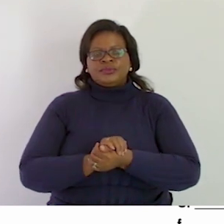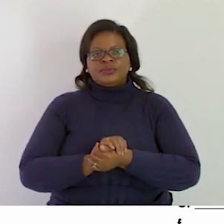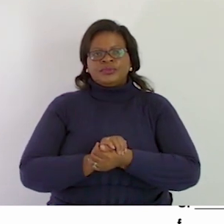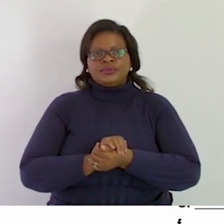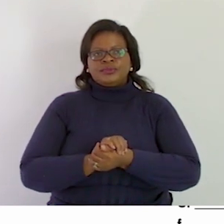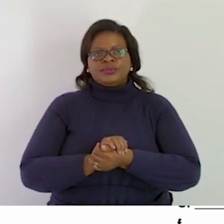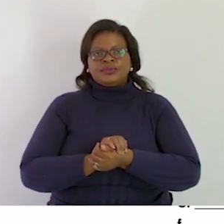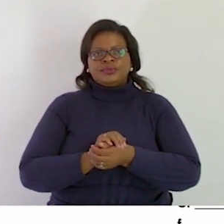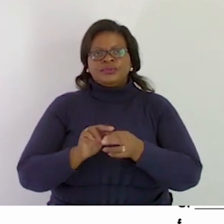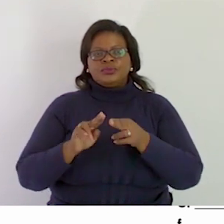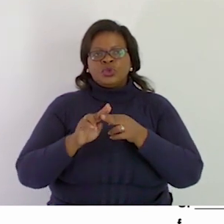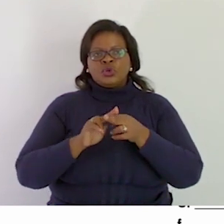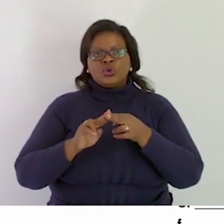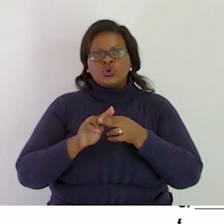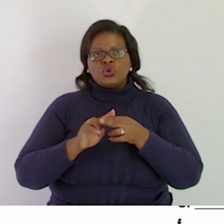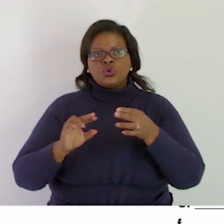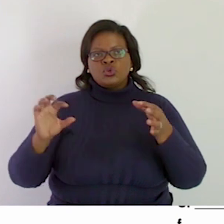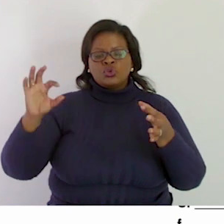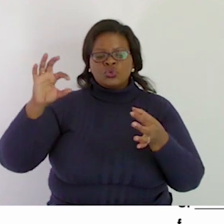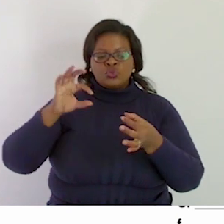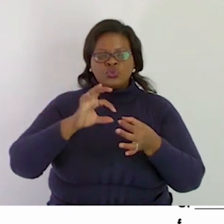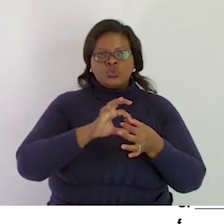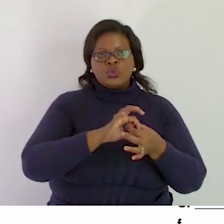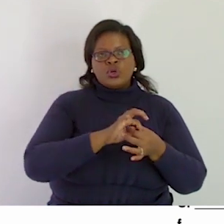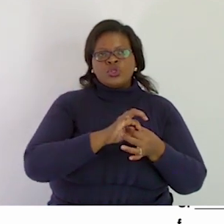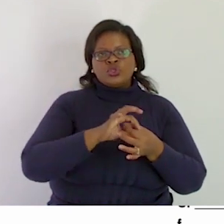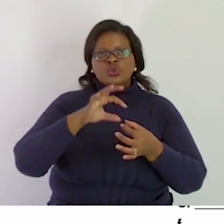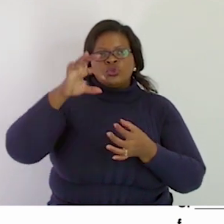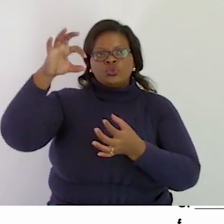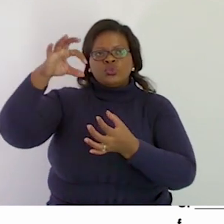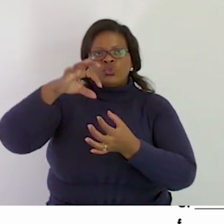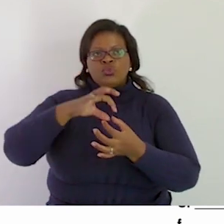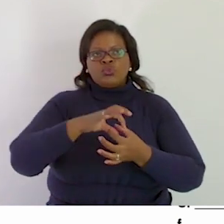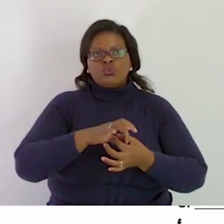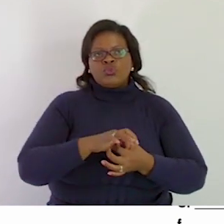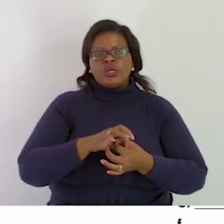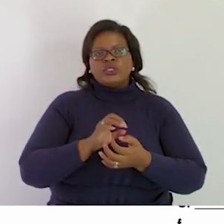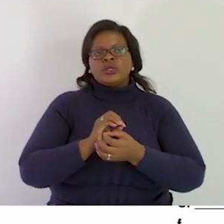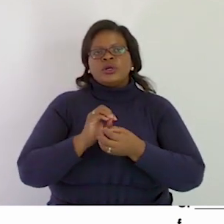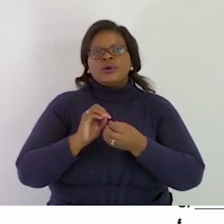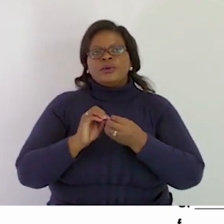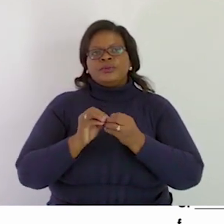You need to match each expression with one of the properties shown by